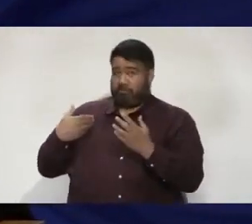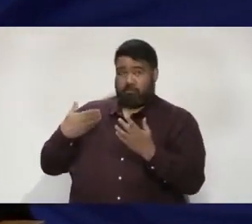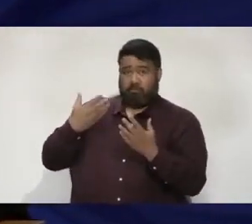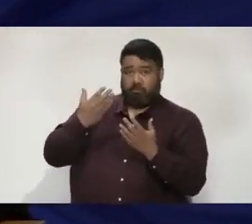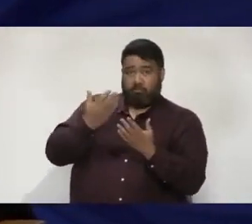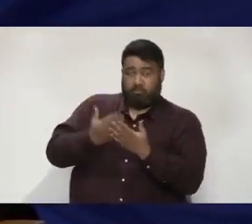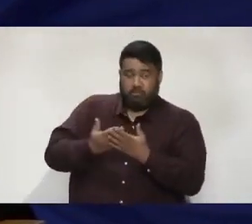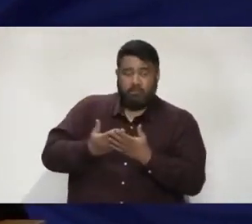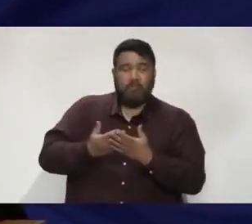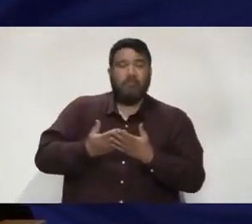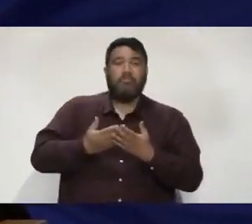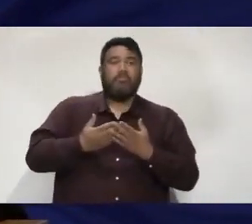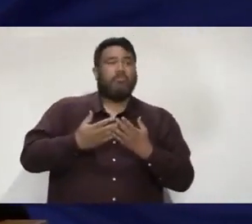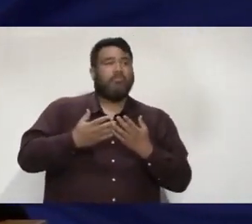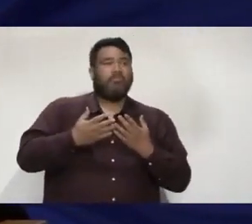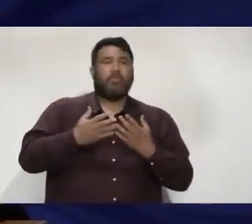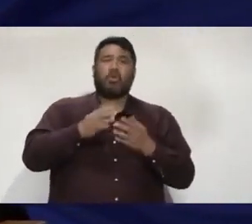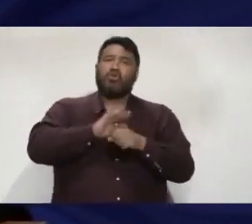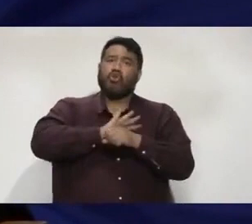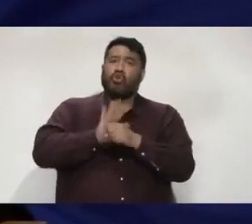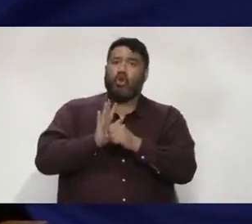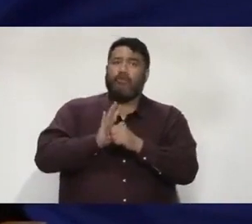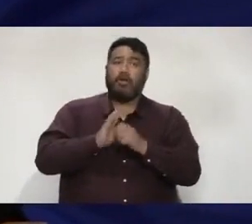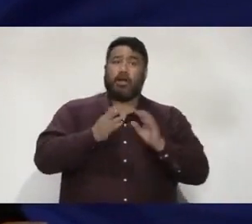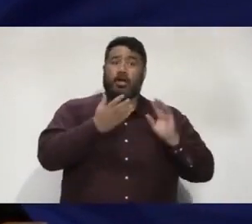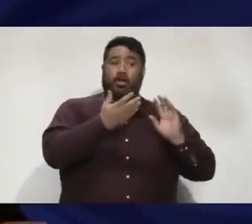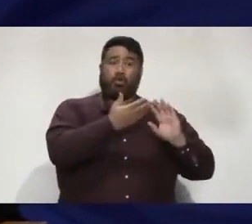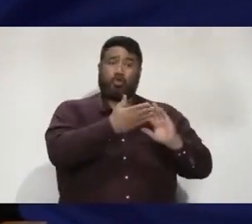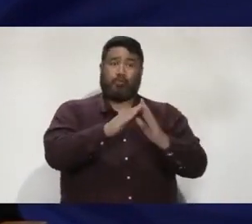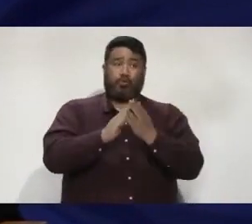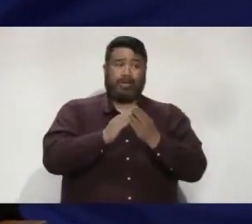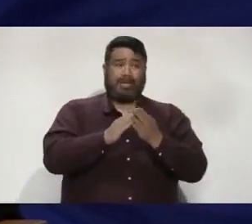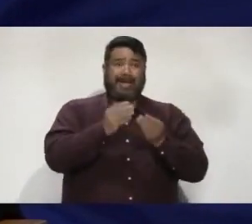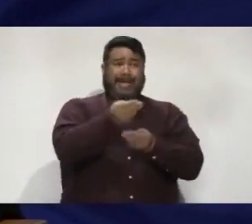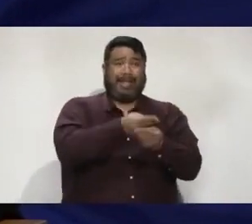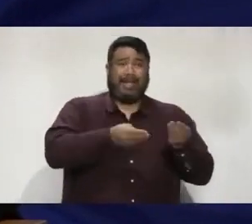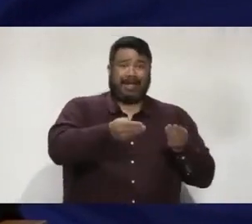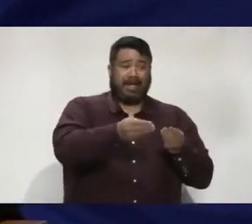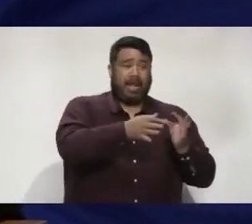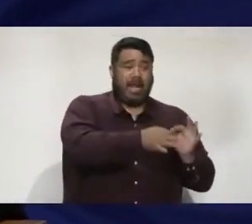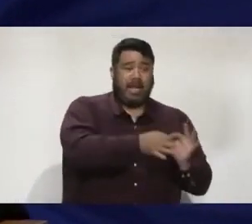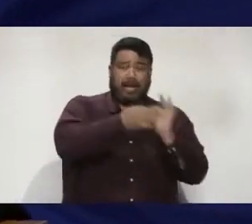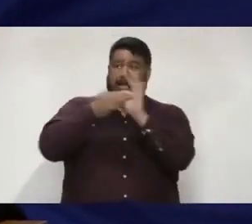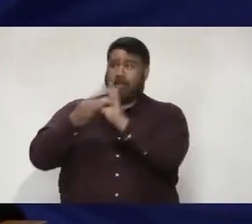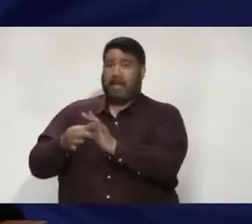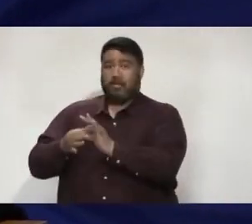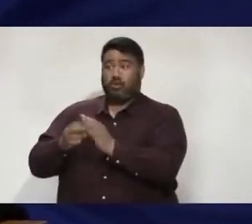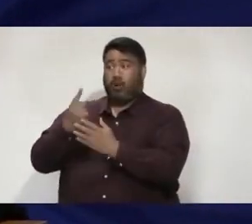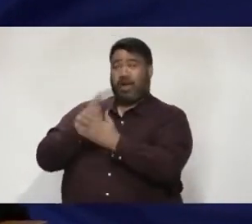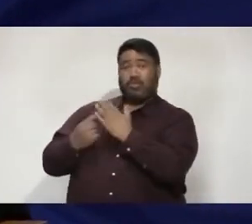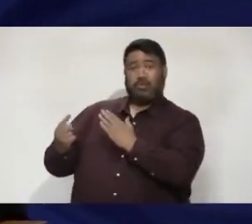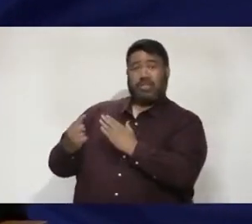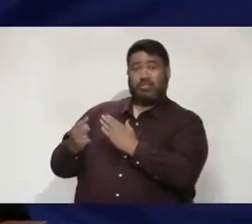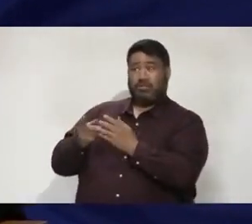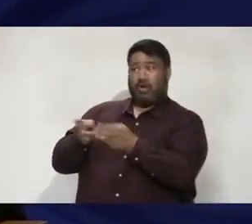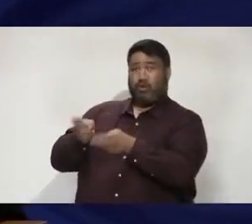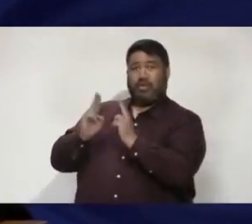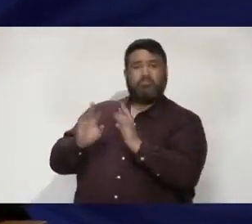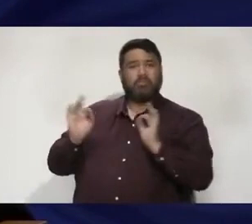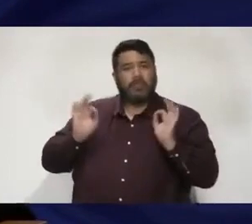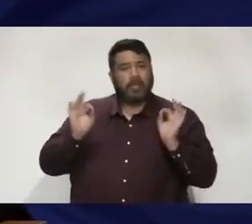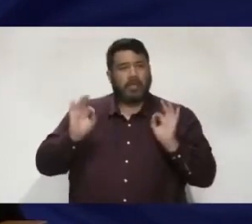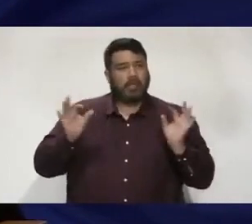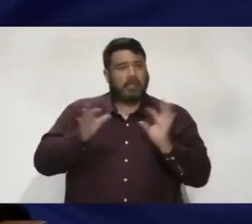either a community case of COVID linked to a managed isolation facility, but importantly, we have not